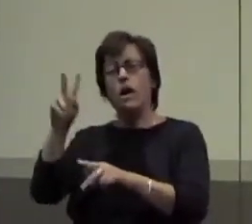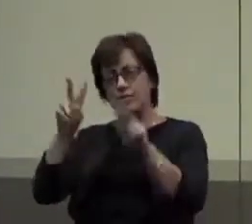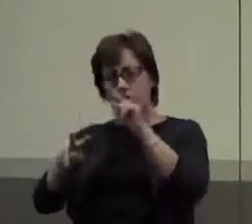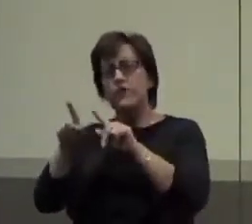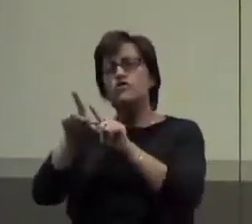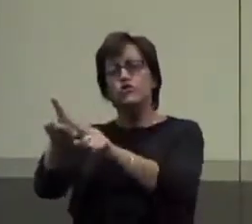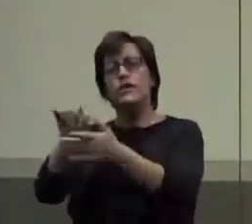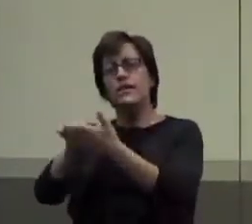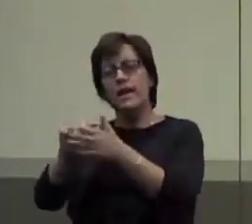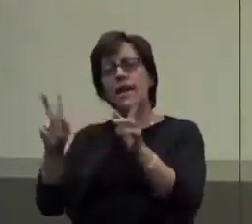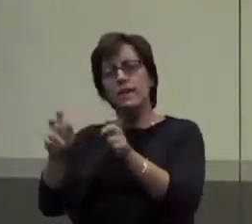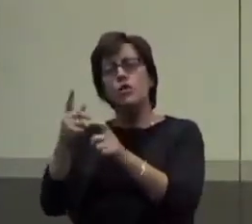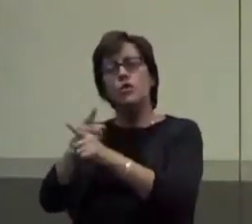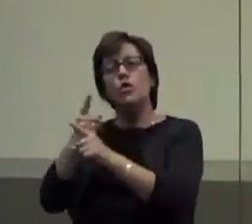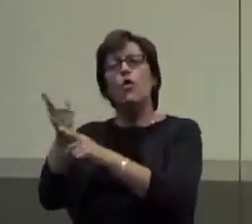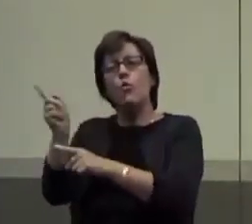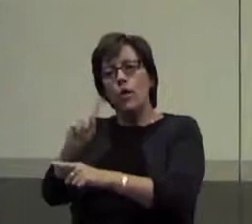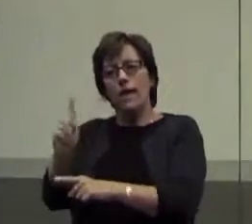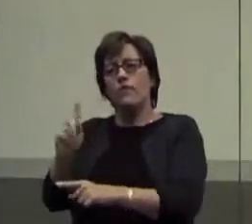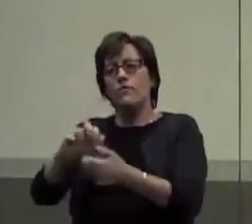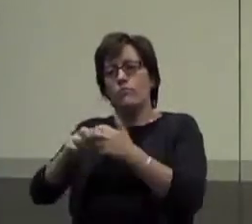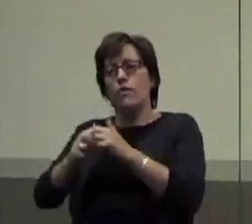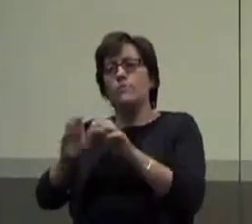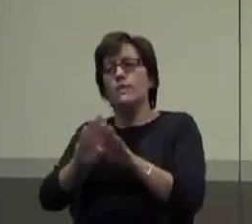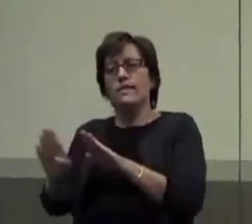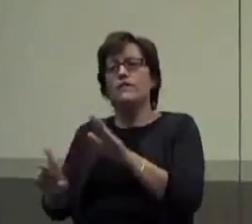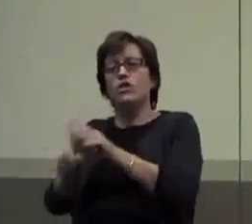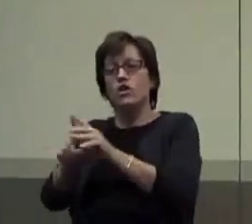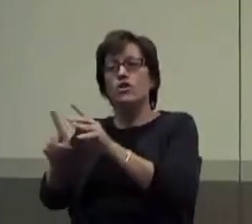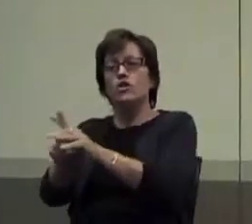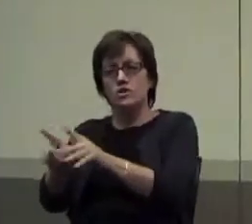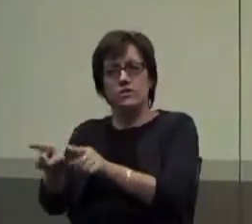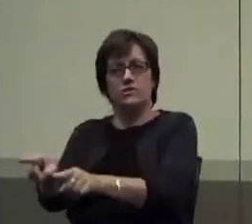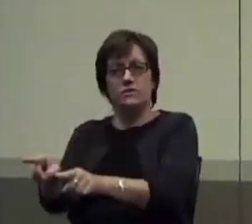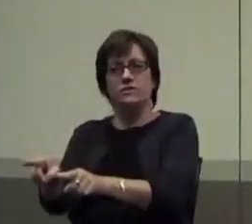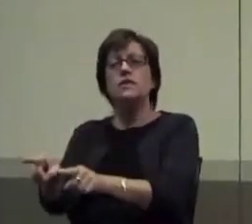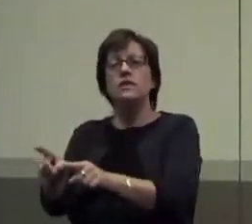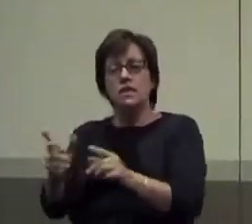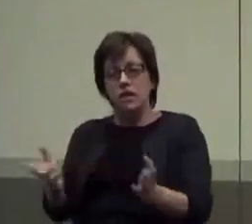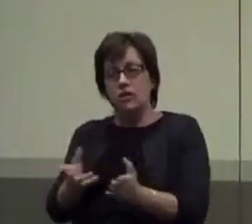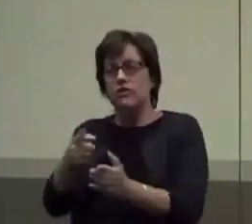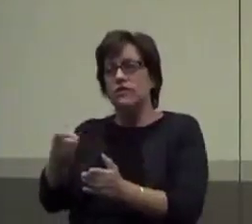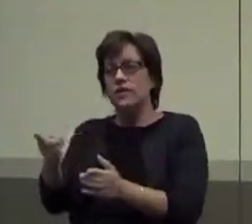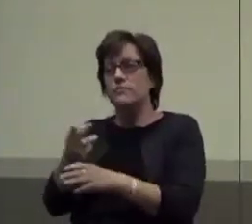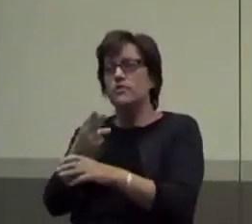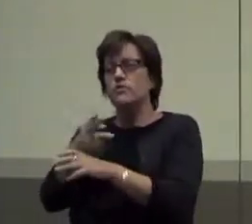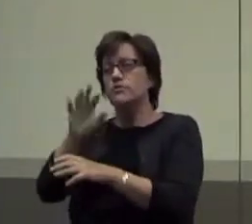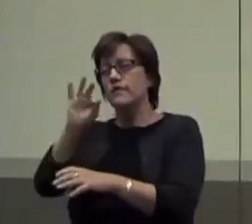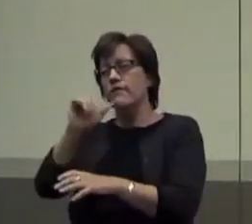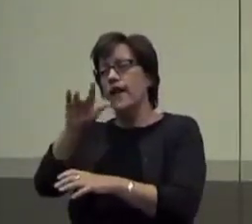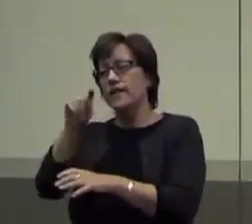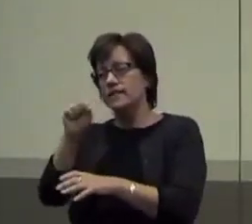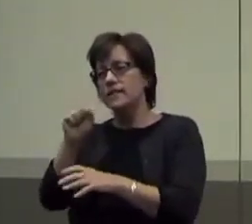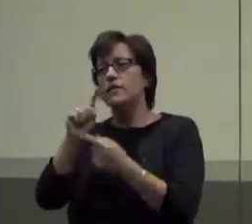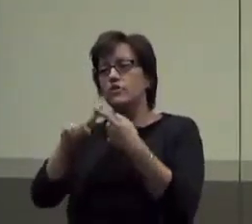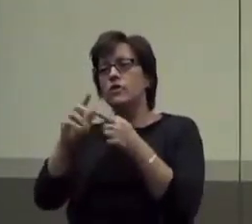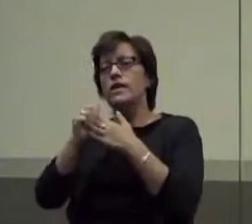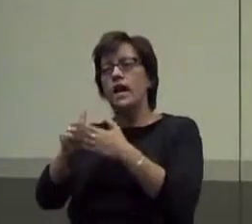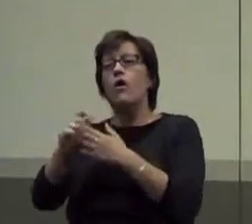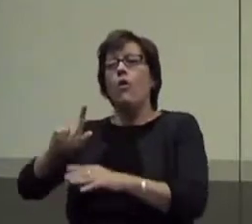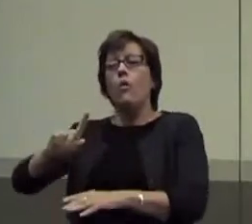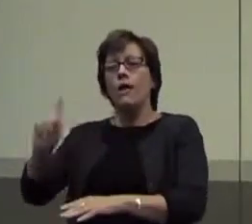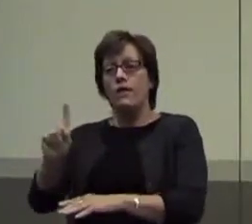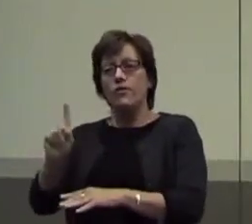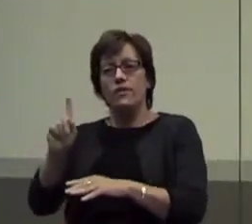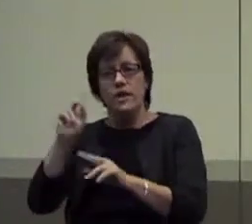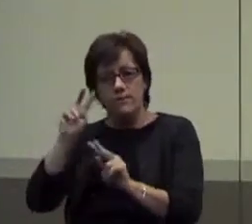during that routine where the problem behavior occurs. And so really encouraging them to use that facts to guide where they observe and of course how